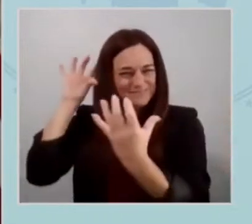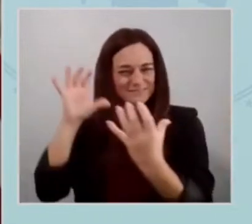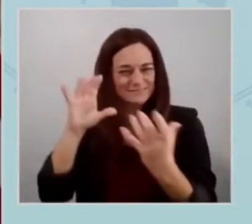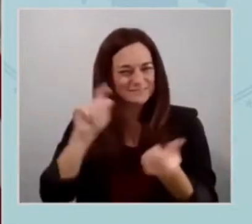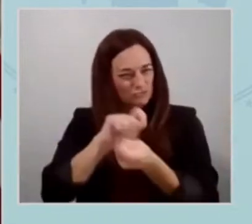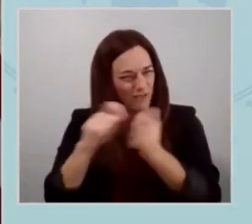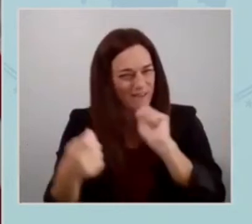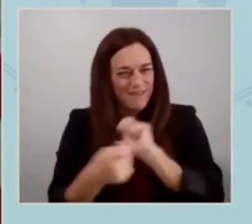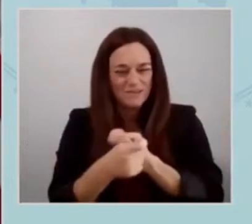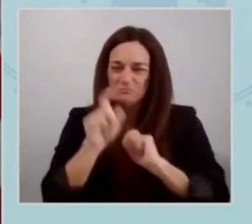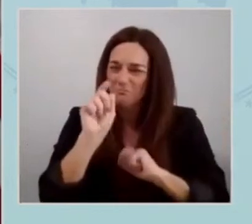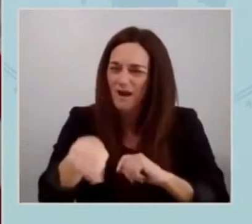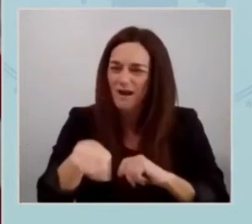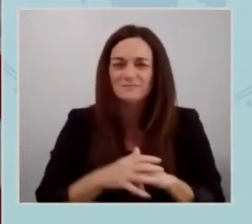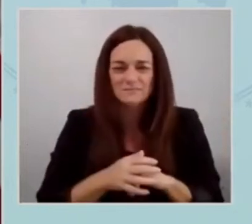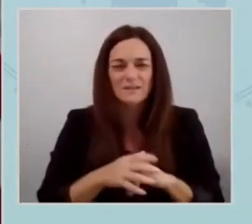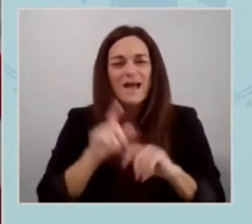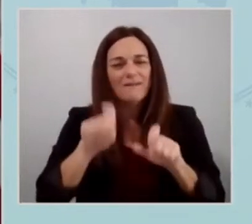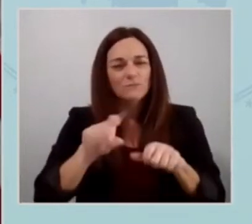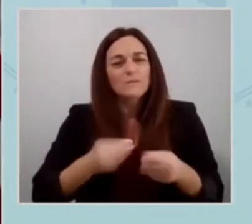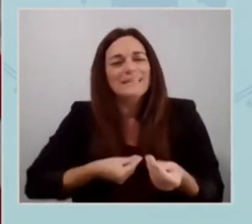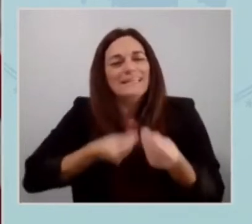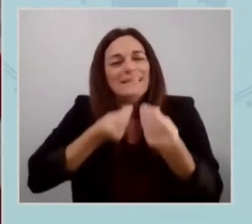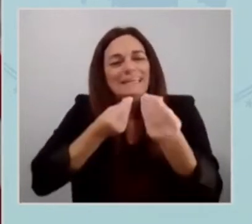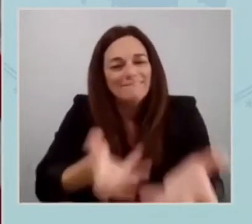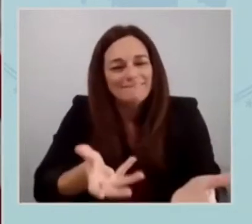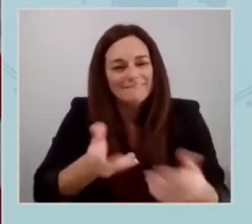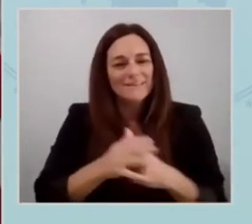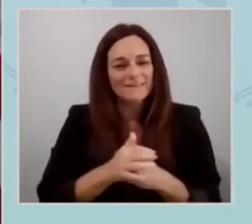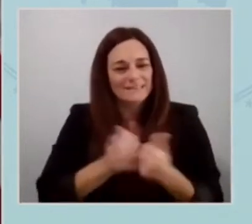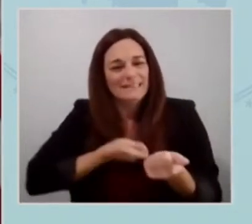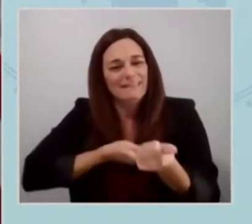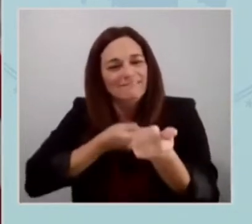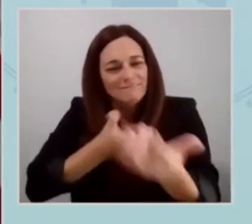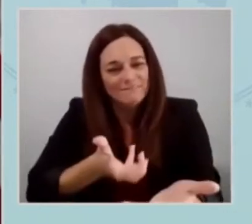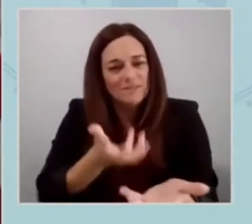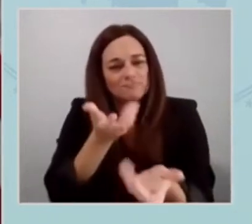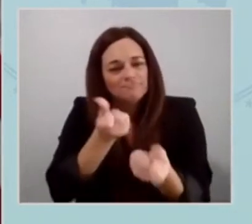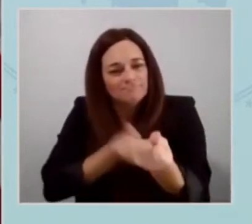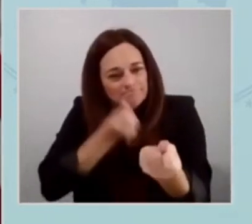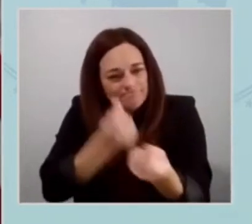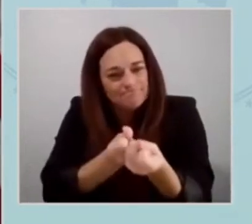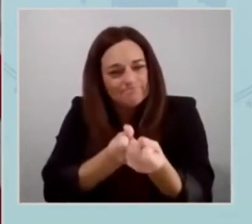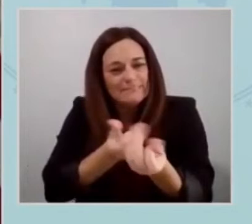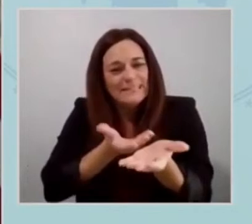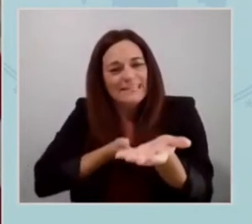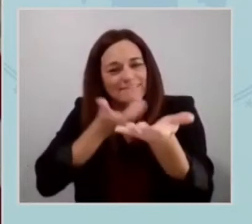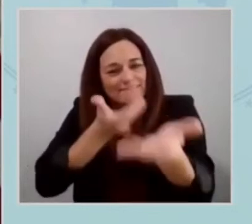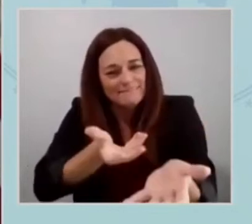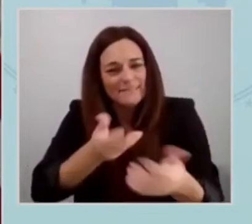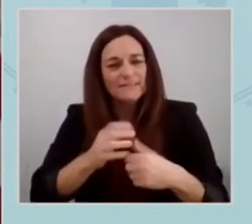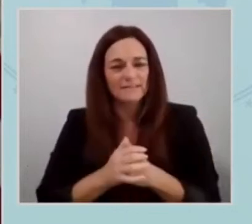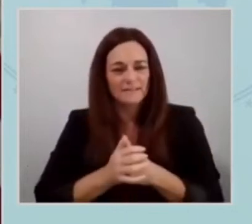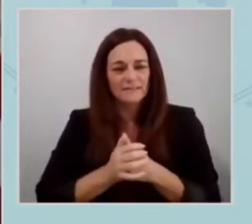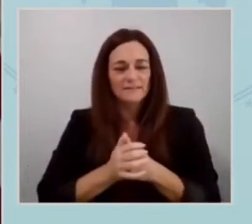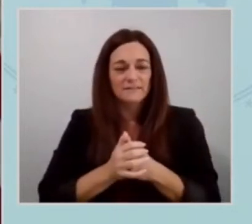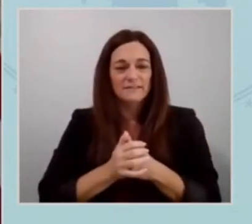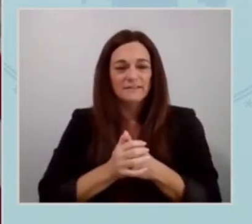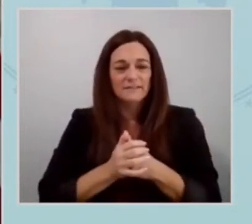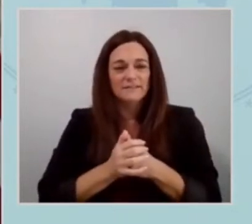And so I think we have to change the mindset here a little bit. It's got to be about giving, about